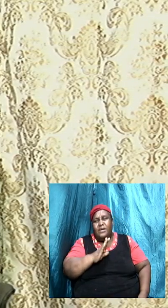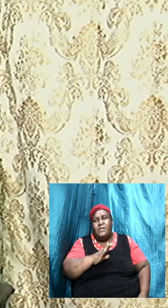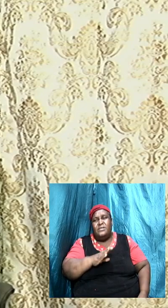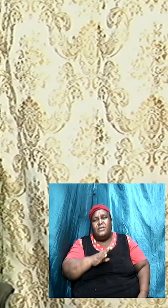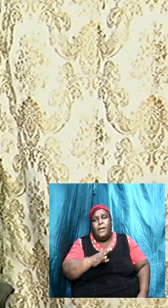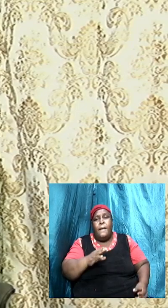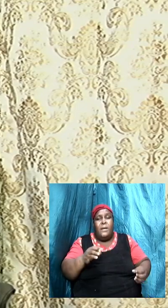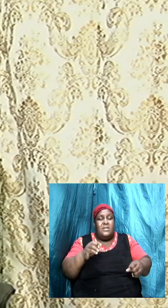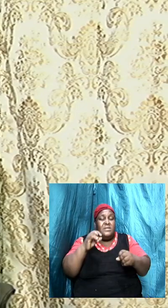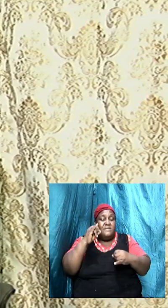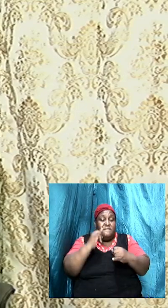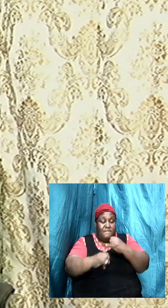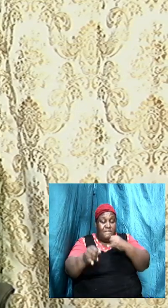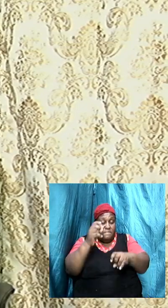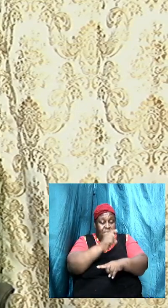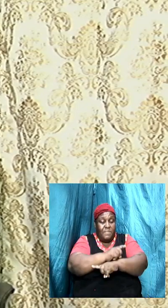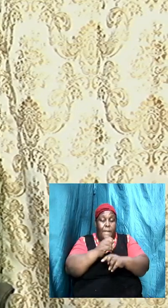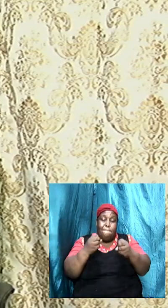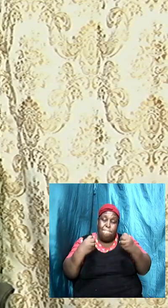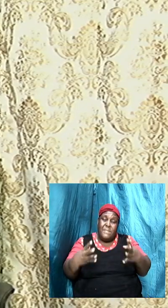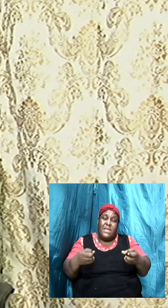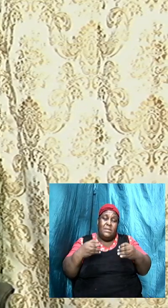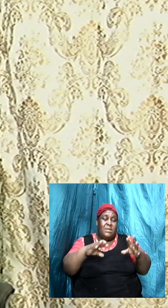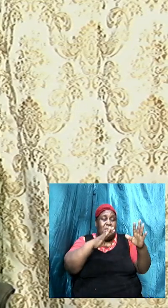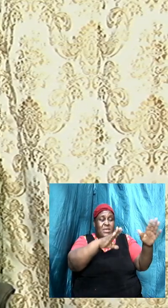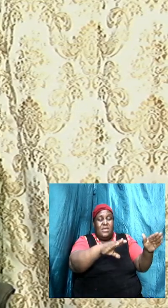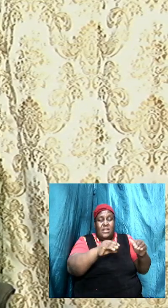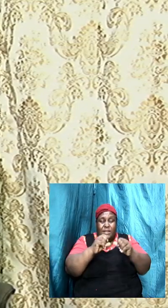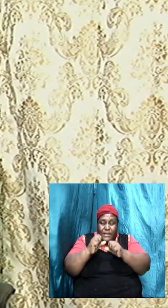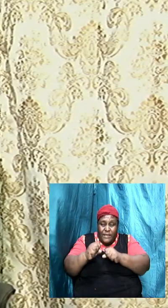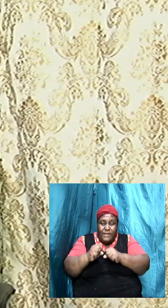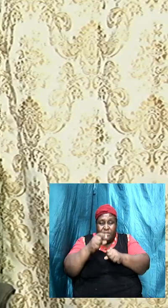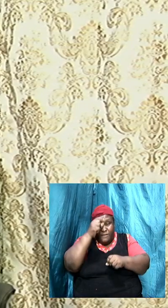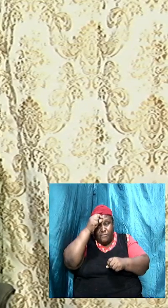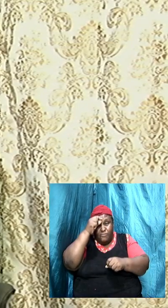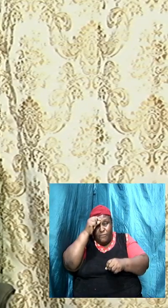giving heed to the spirits,